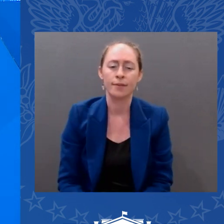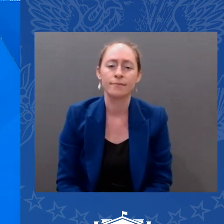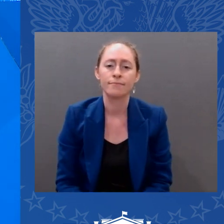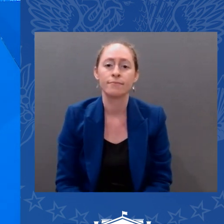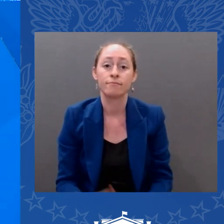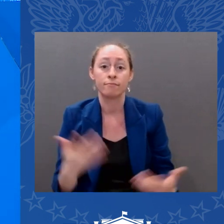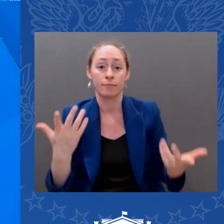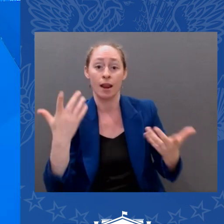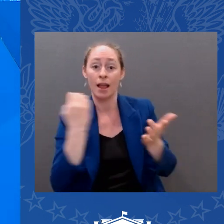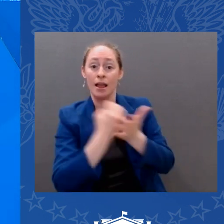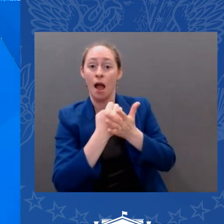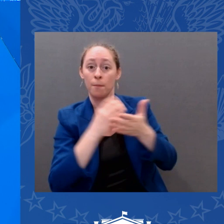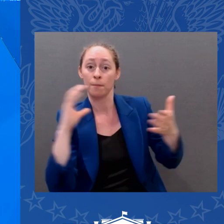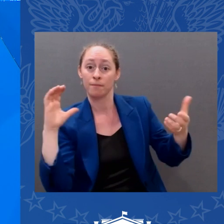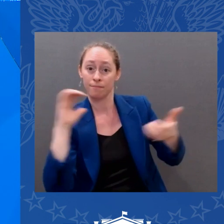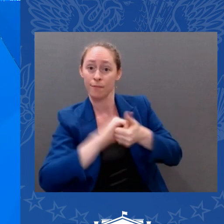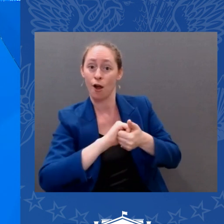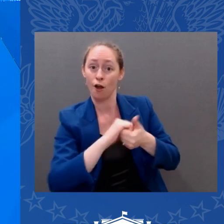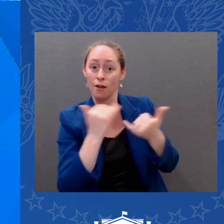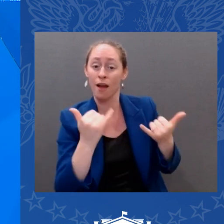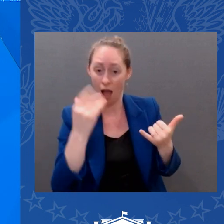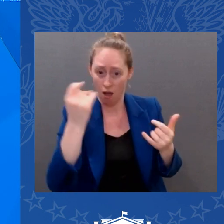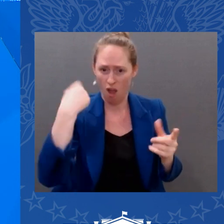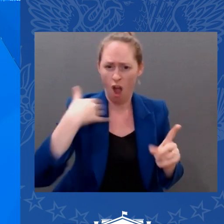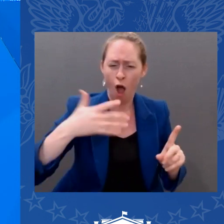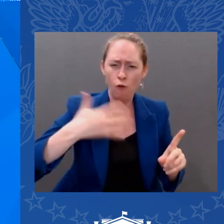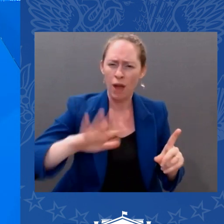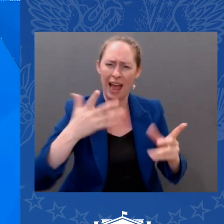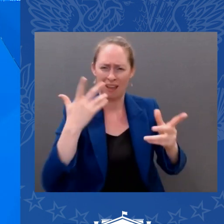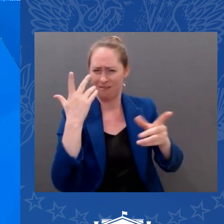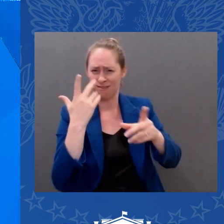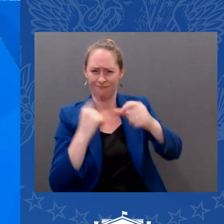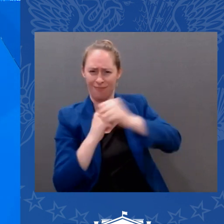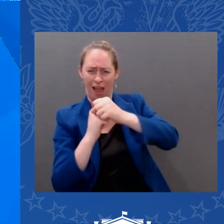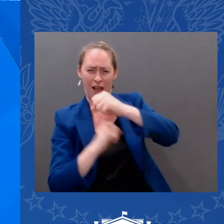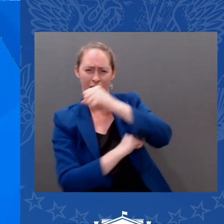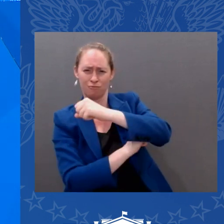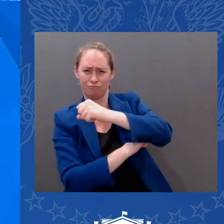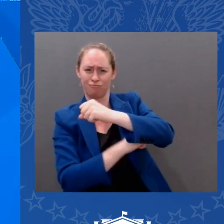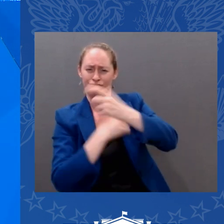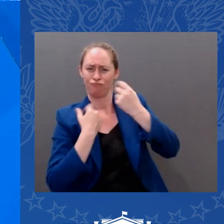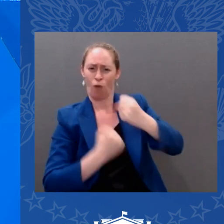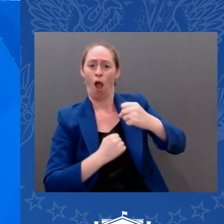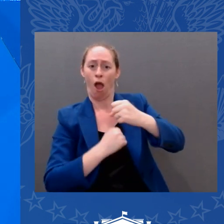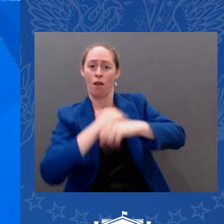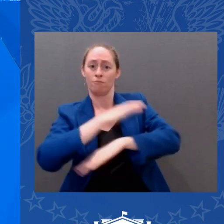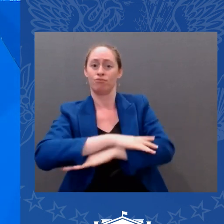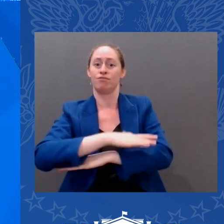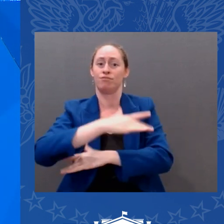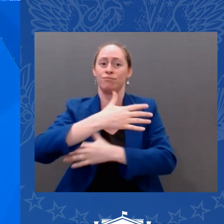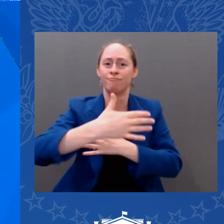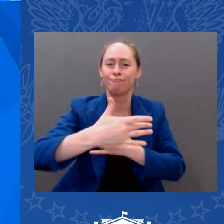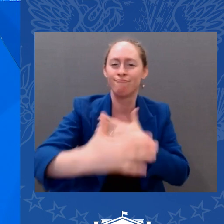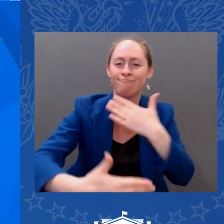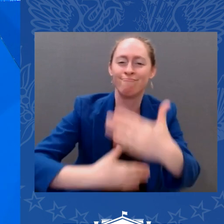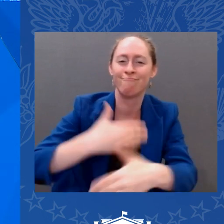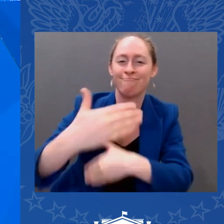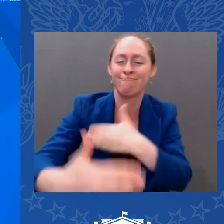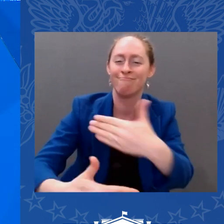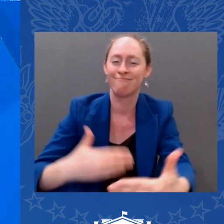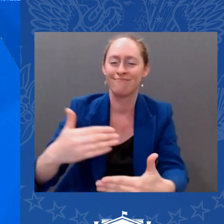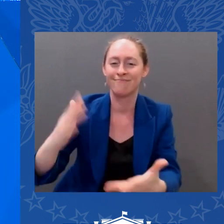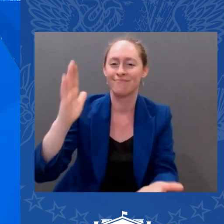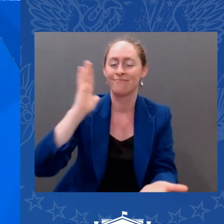the region and will guide our engagement going forward. We're calling it America's Partnership for